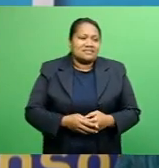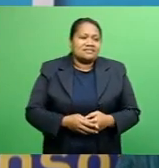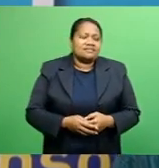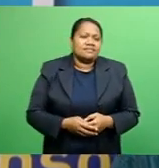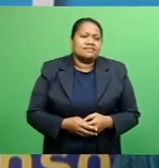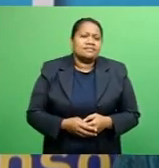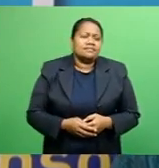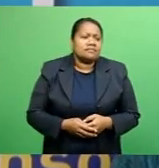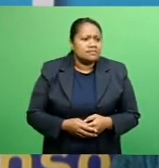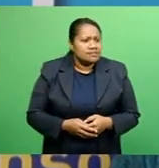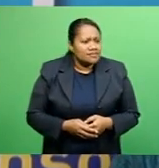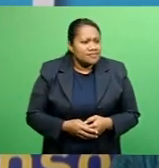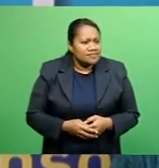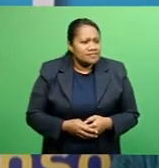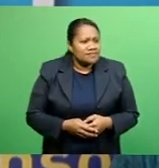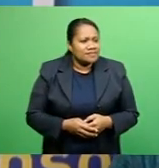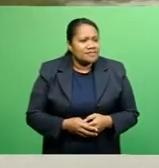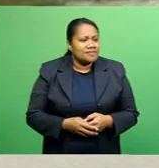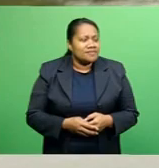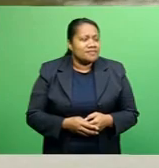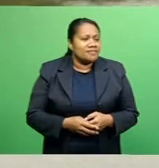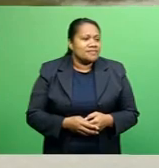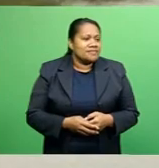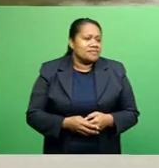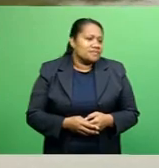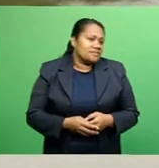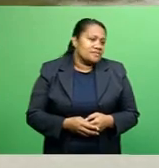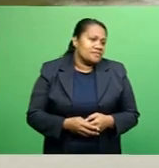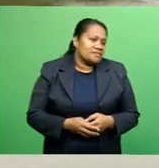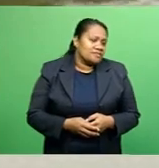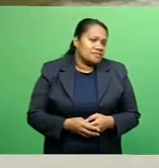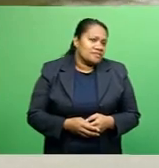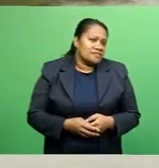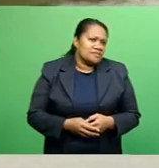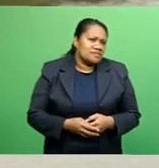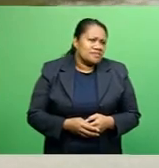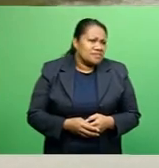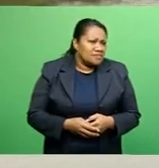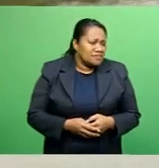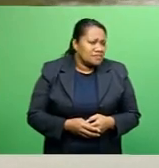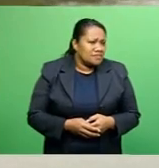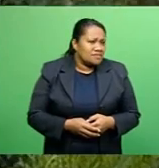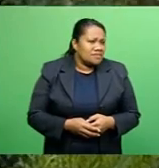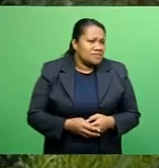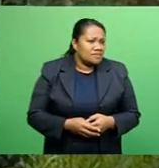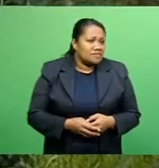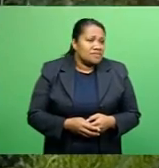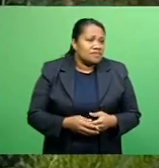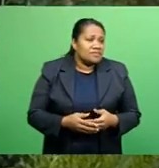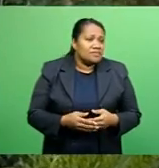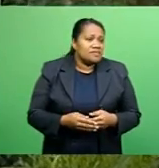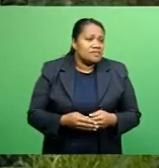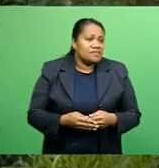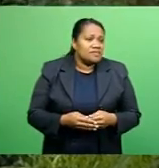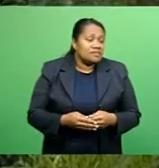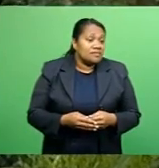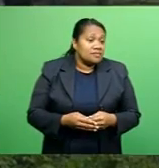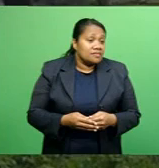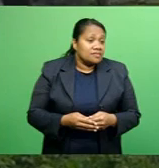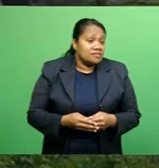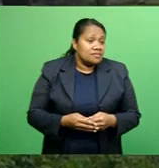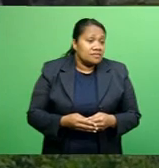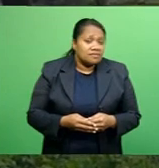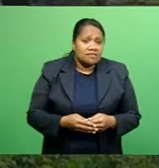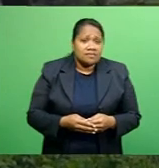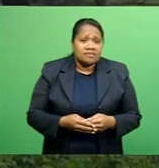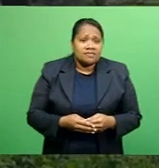you guys now I want to get my pegs defined. Okay. Then we said, why? No, we want to know whether it's an encroachment or not.